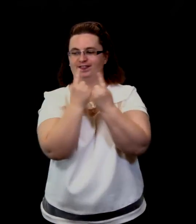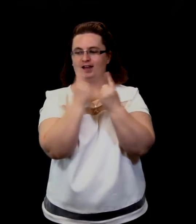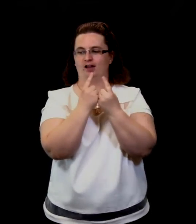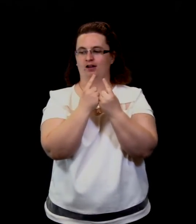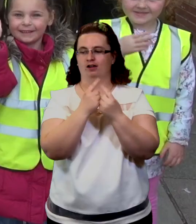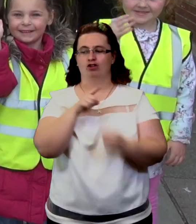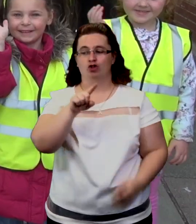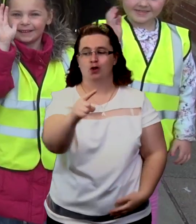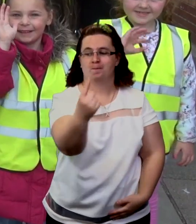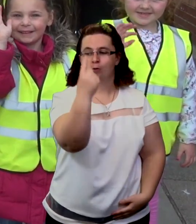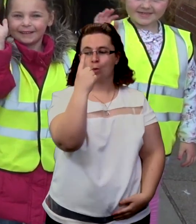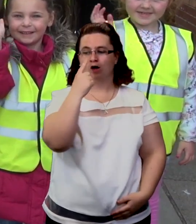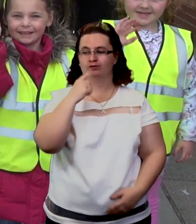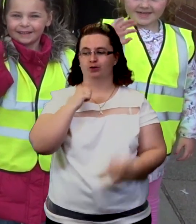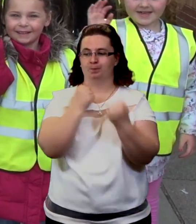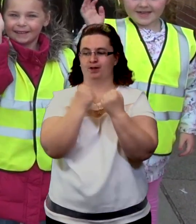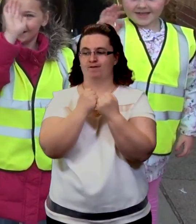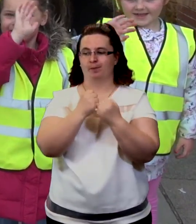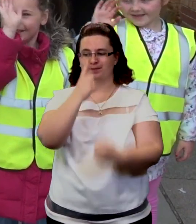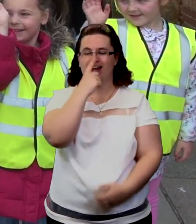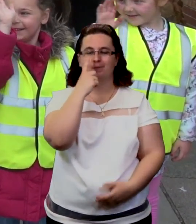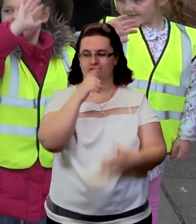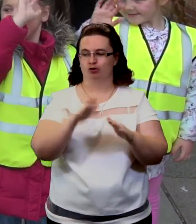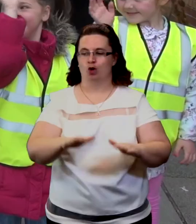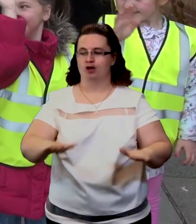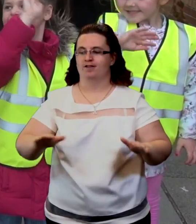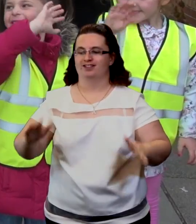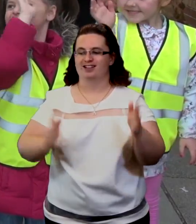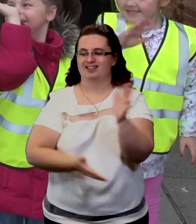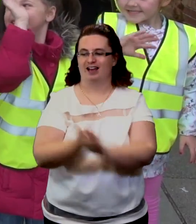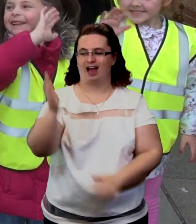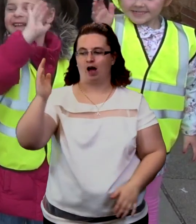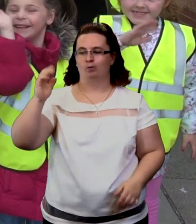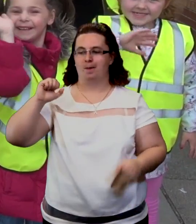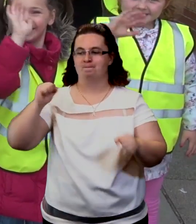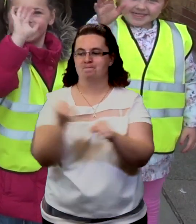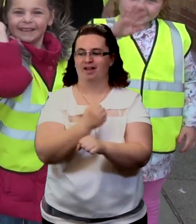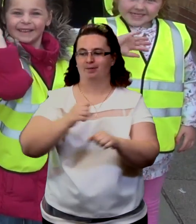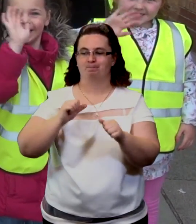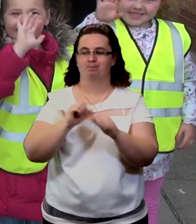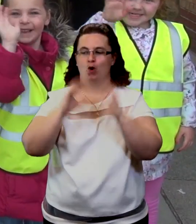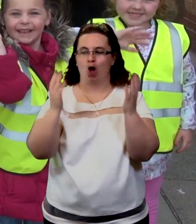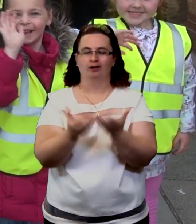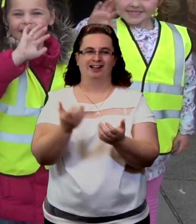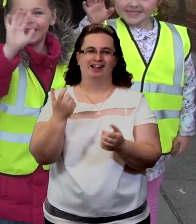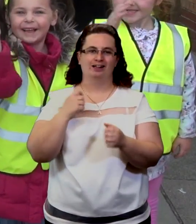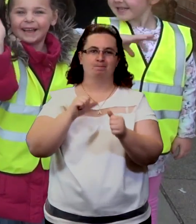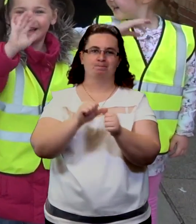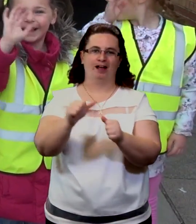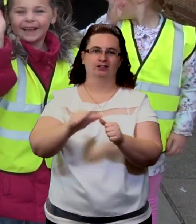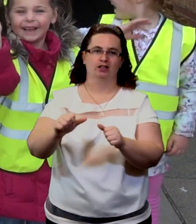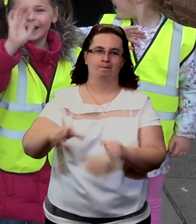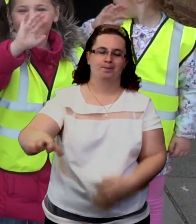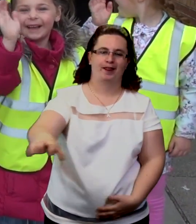It's a nice feeling to go home of a night after work and know that you're one of them people who is teaching children these things, and